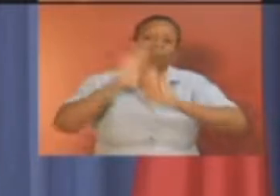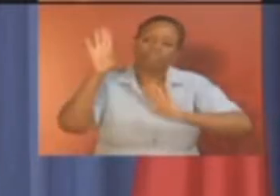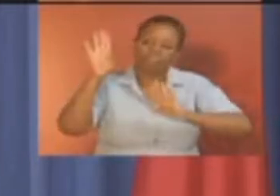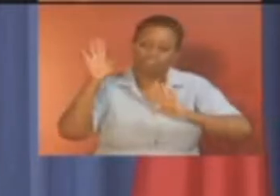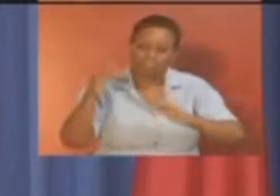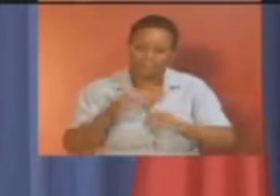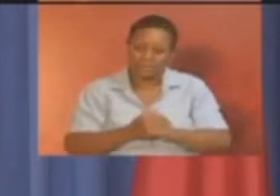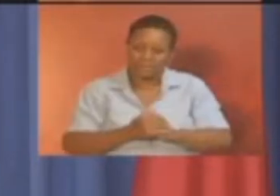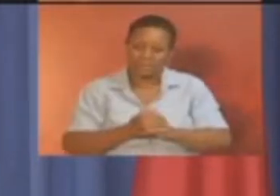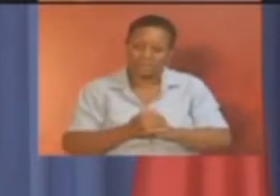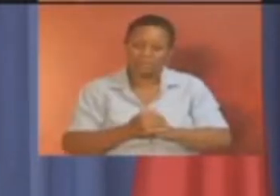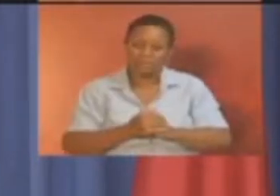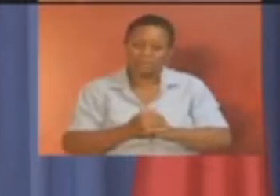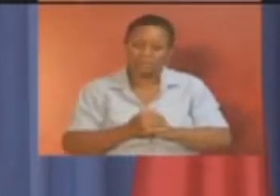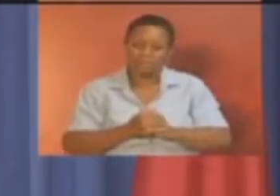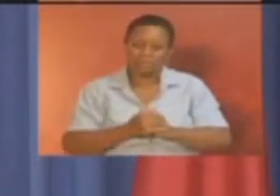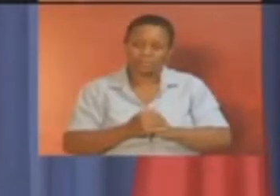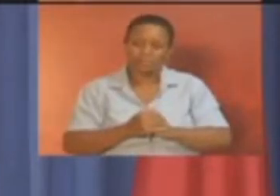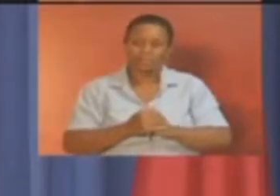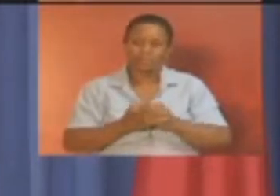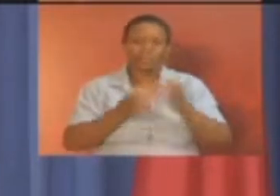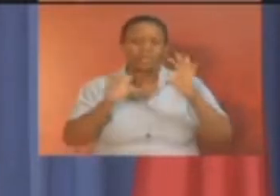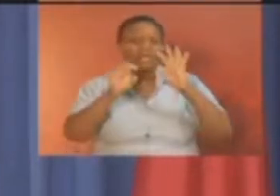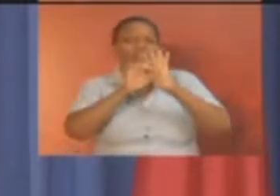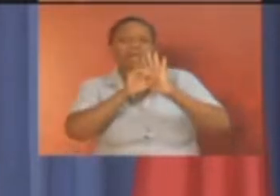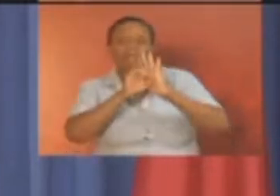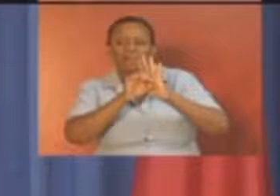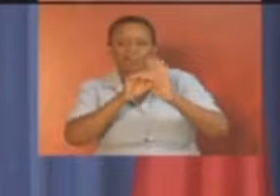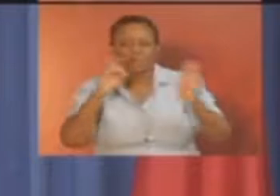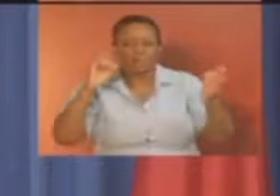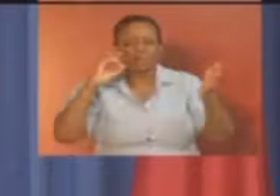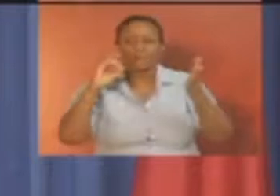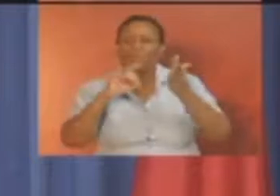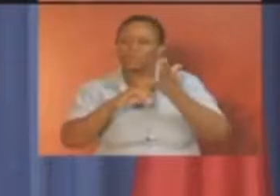first slide in this presentation.